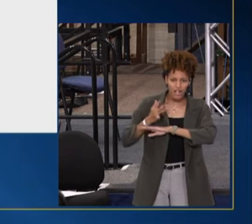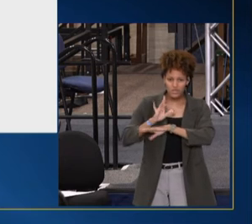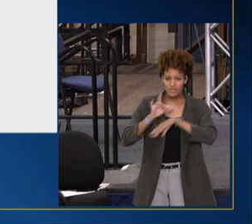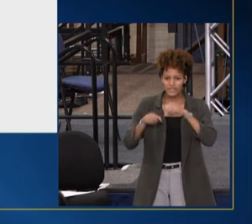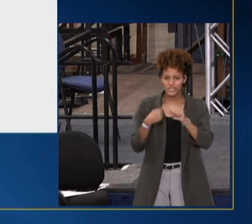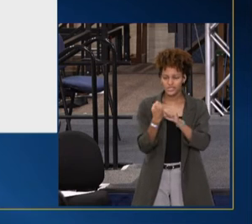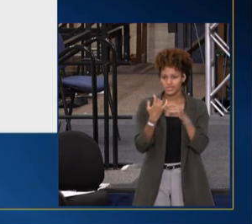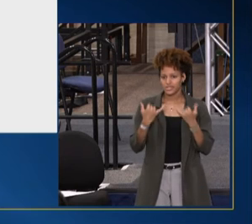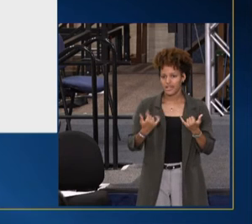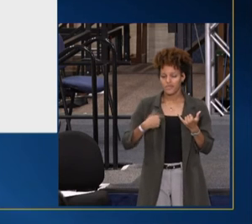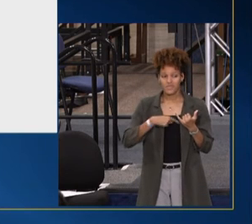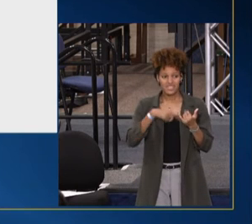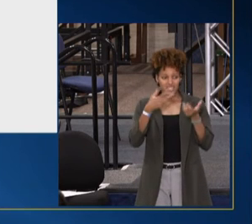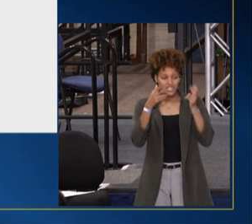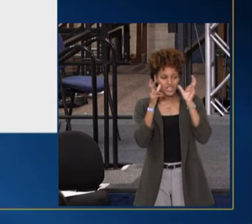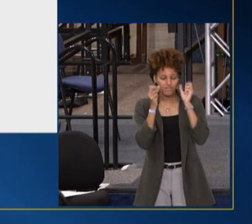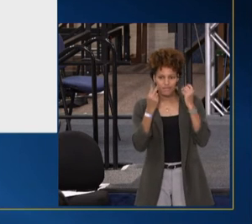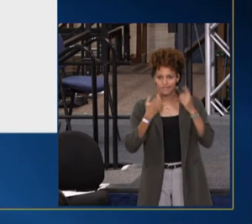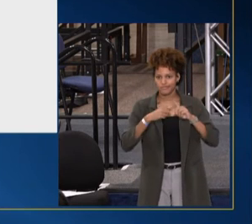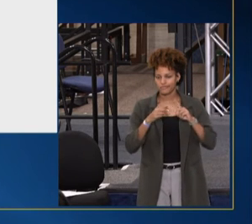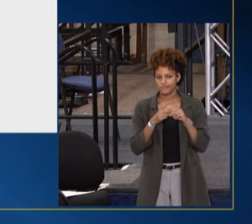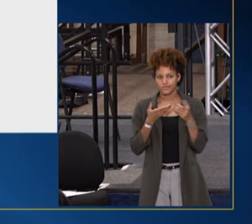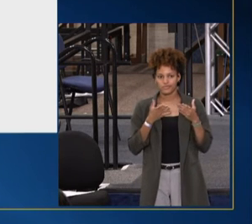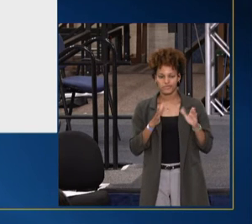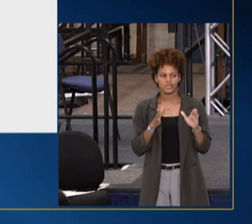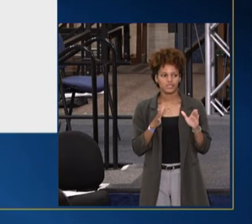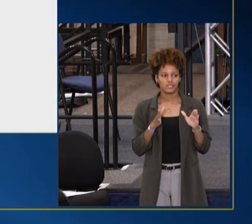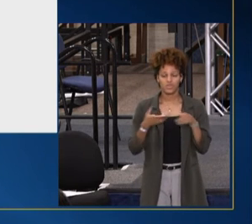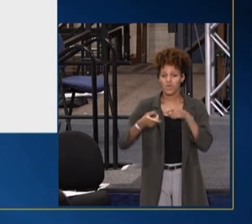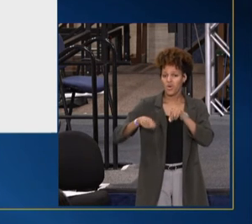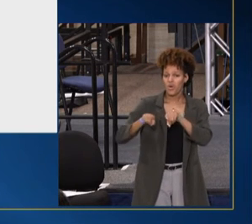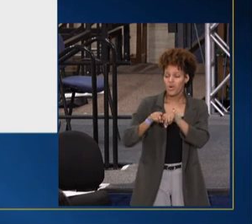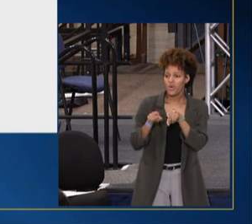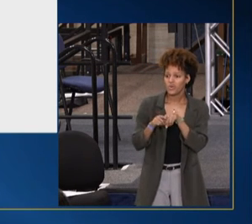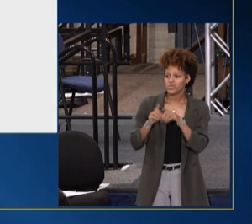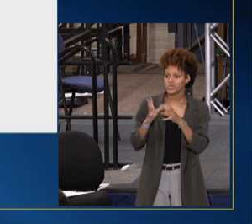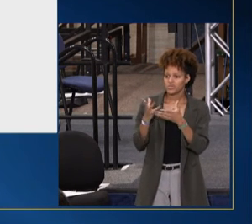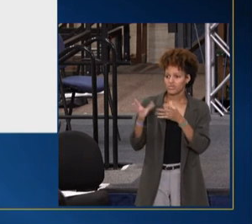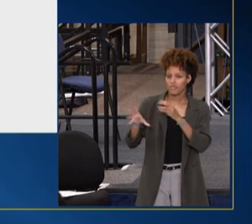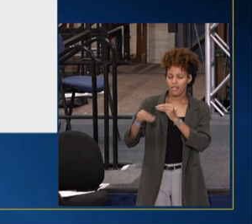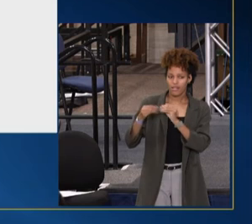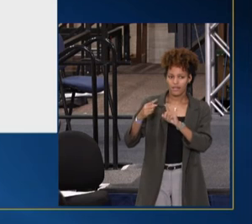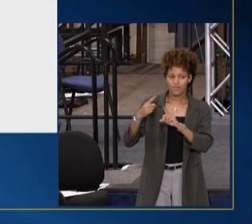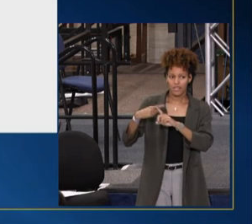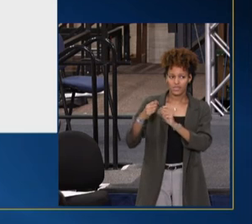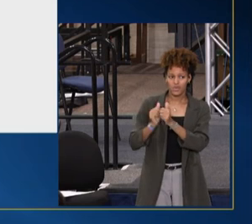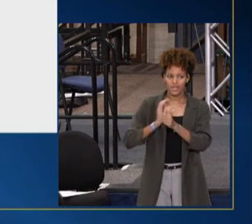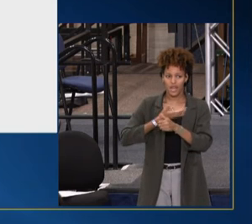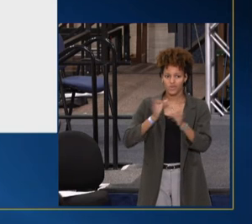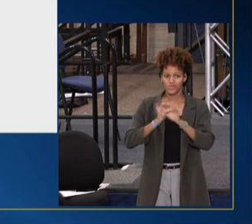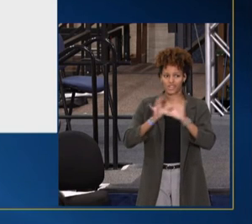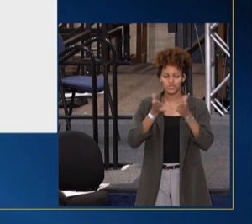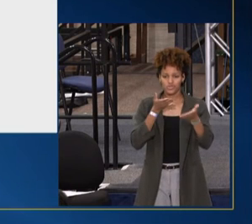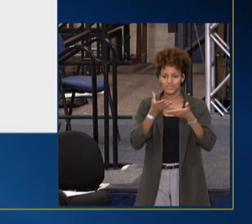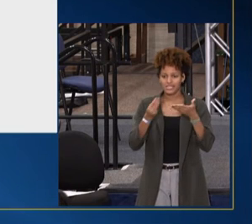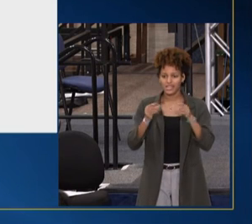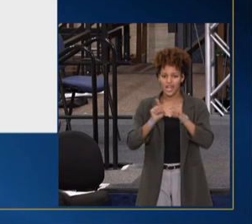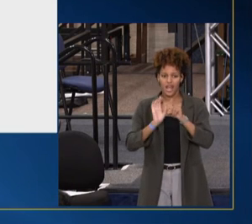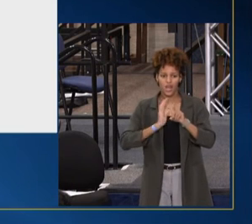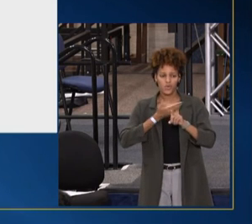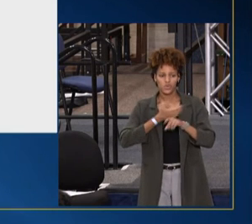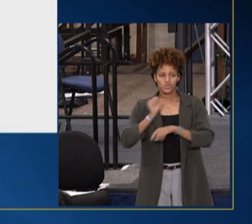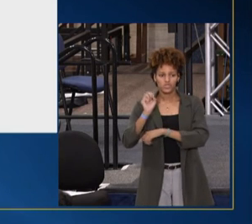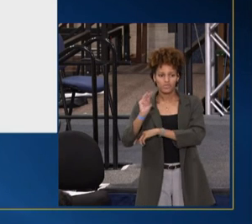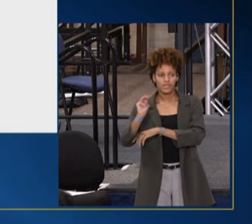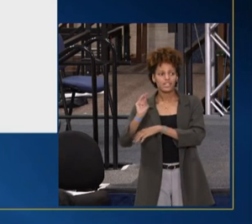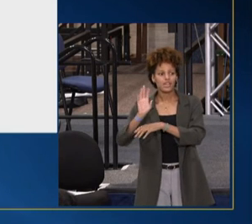And we hear in so many ways. We, in addition to our crisis services and our social media website, Trevor